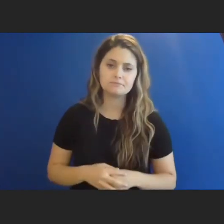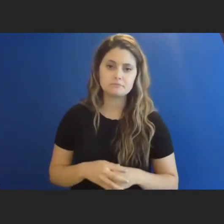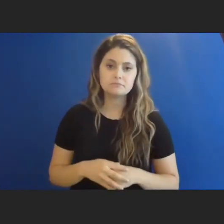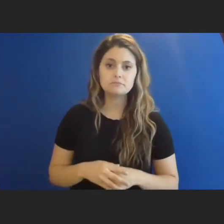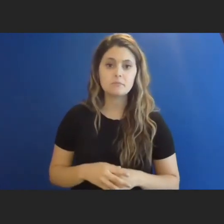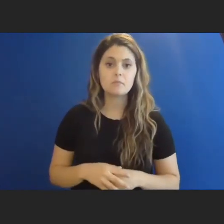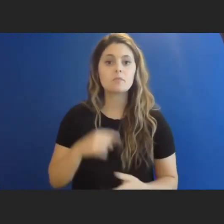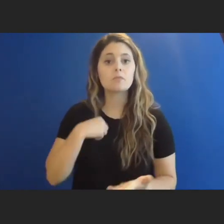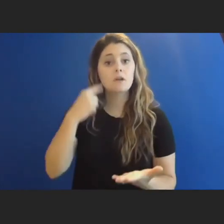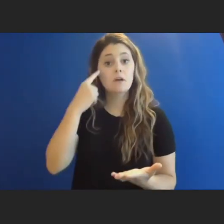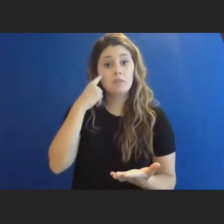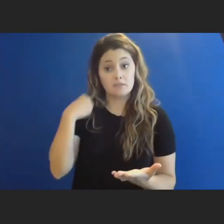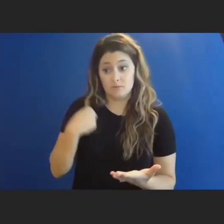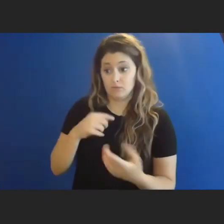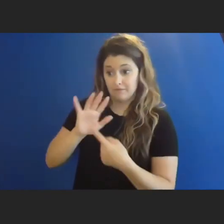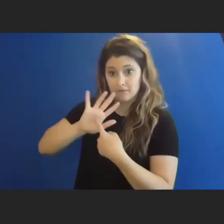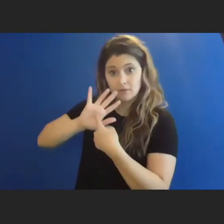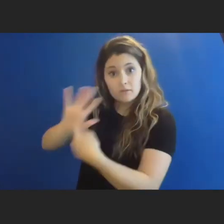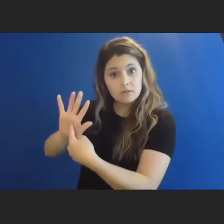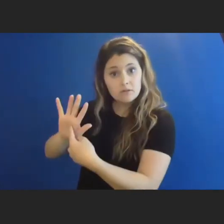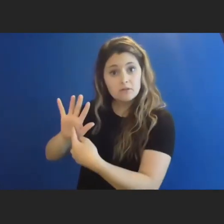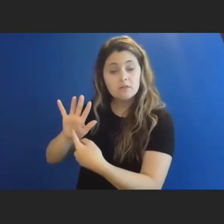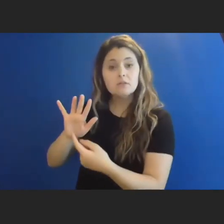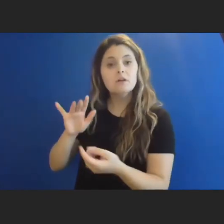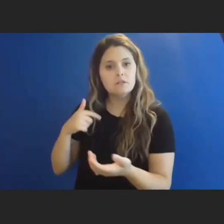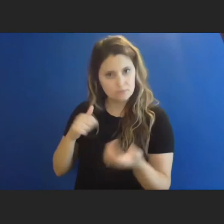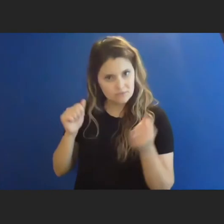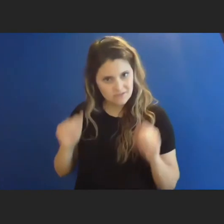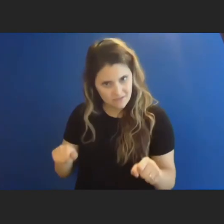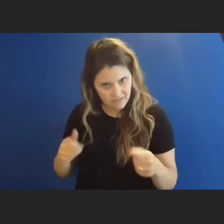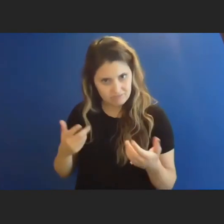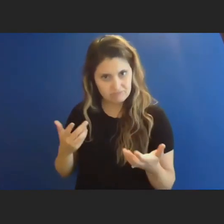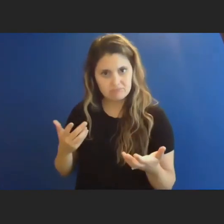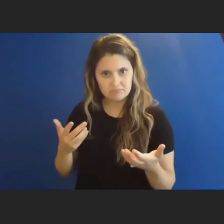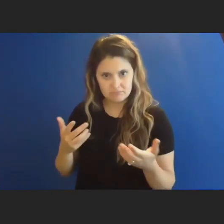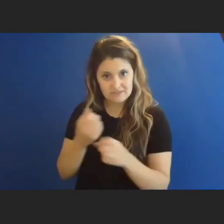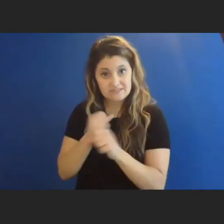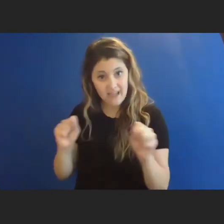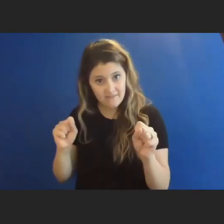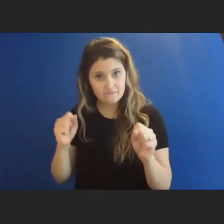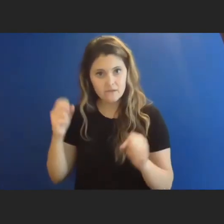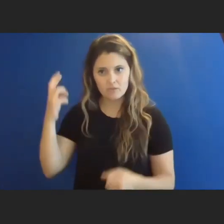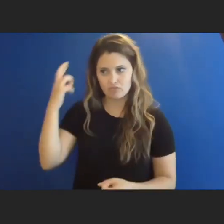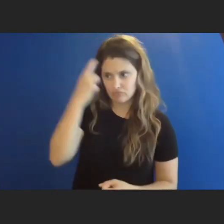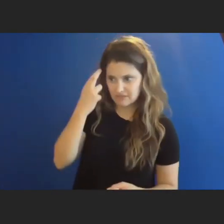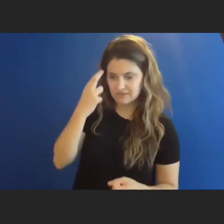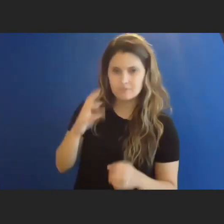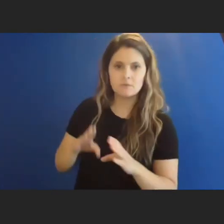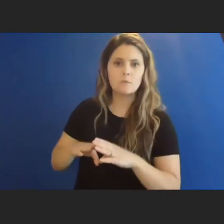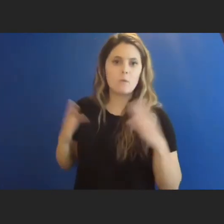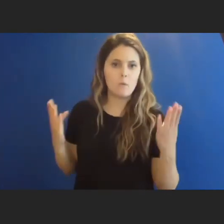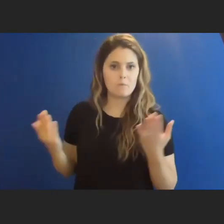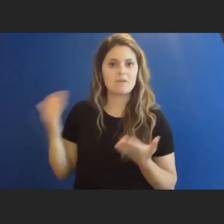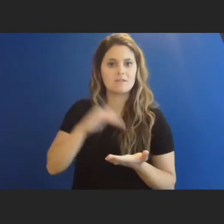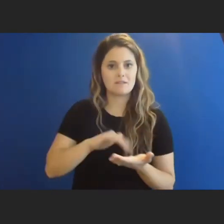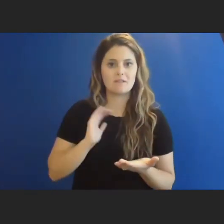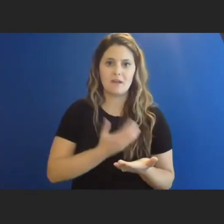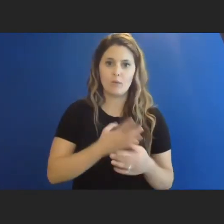I think we are proving that we can safely and sensibly reopen our economy.